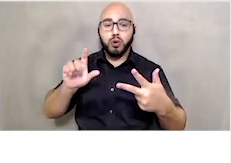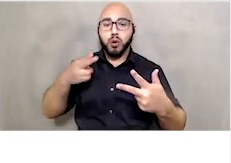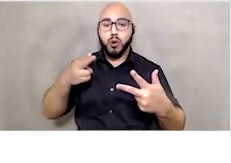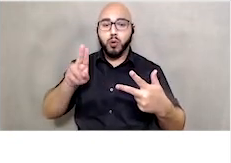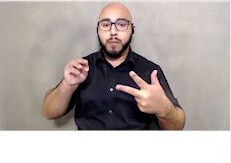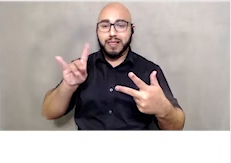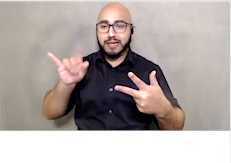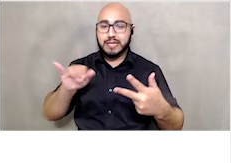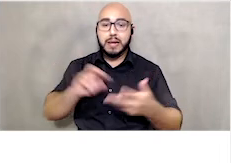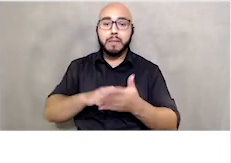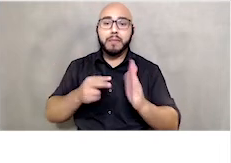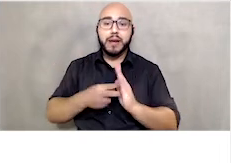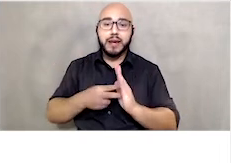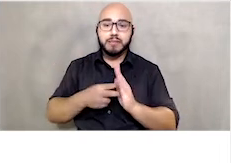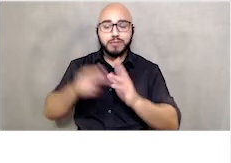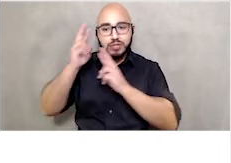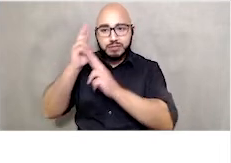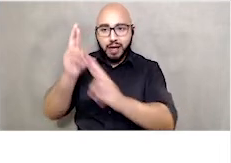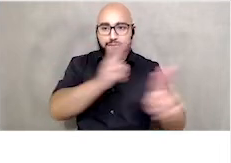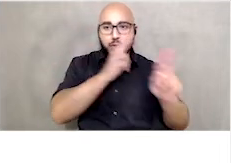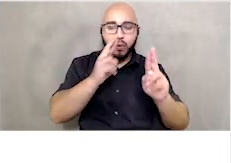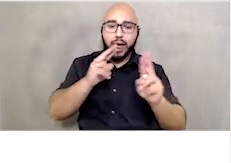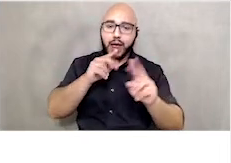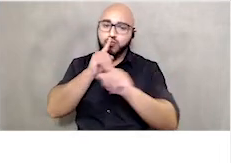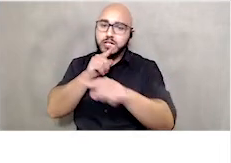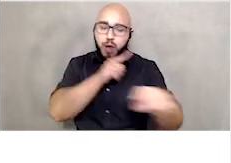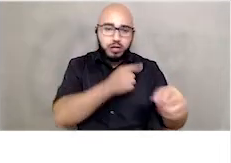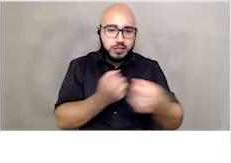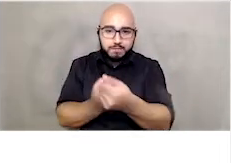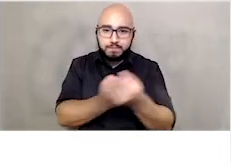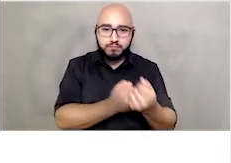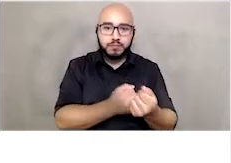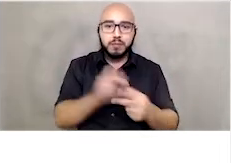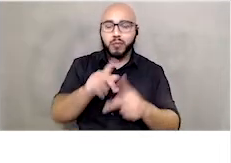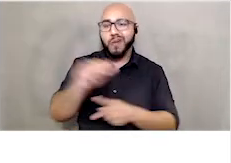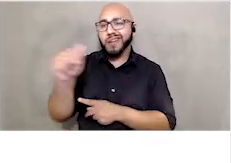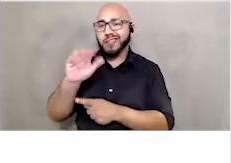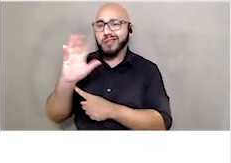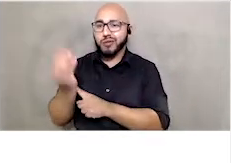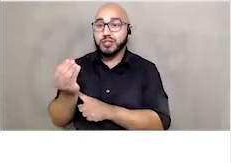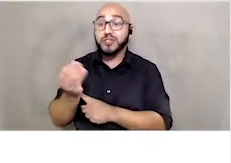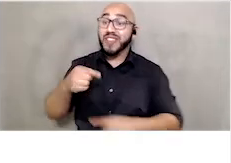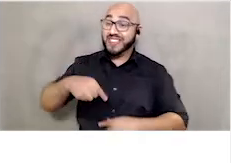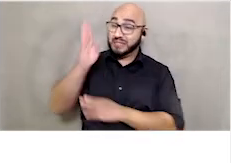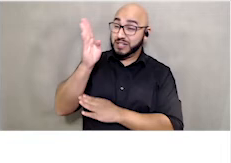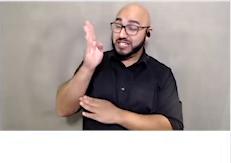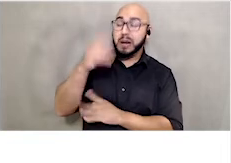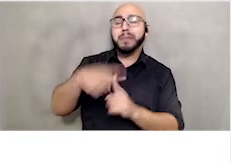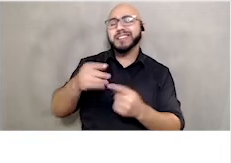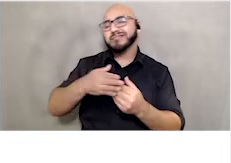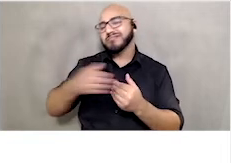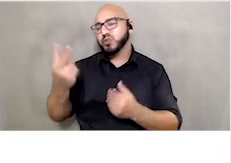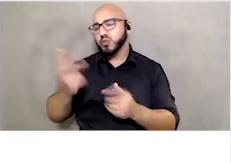responsive to the beliefs and practices of those from other cultures. And so for this presentation and for the next two slides, we would like to